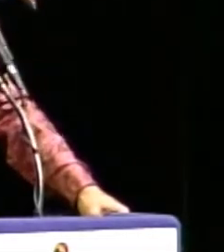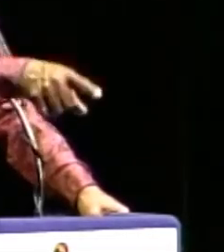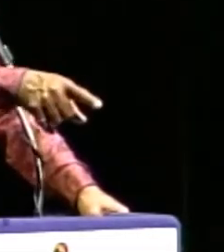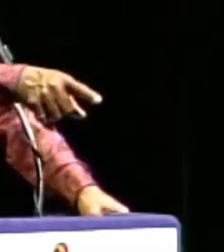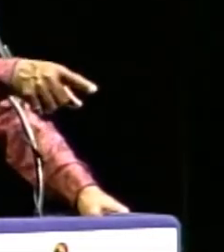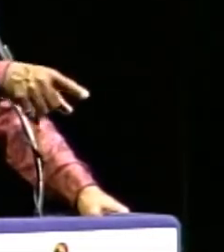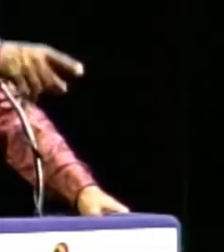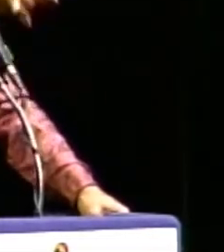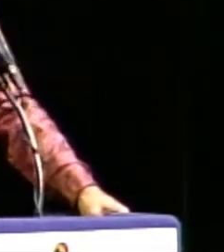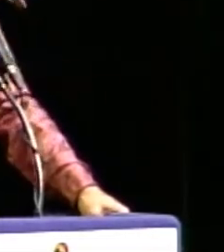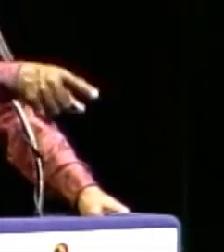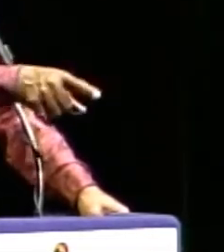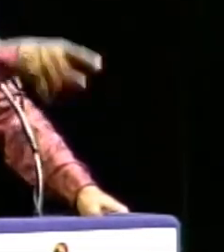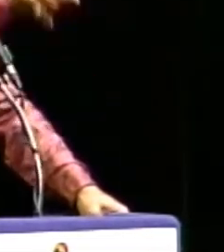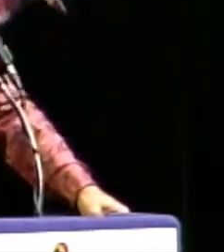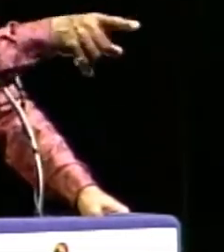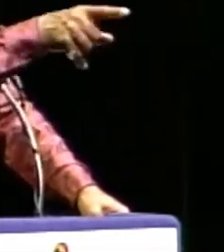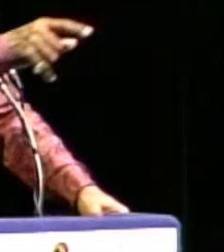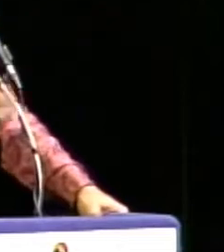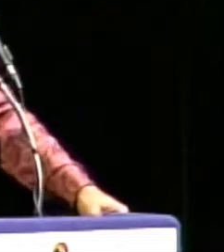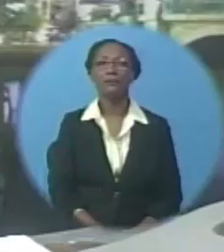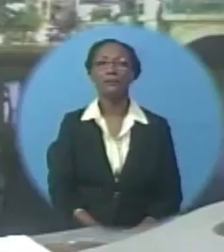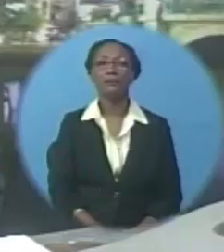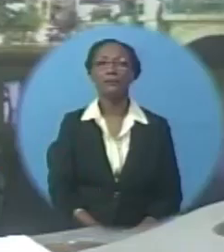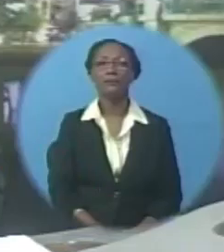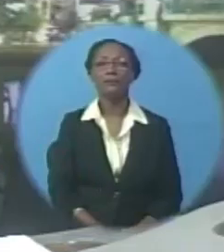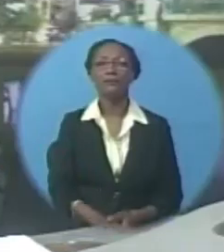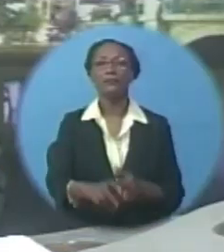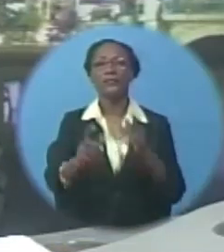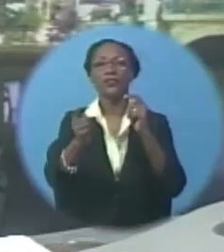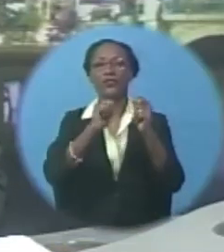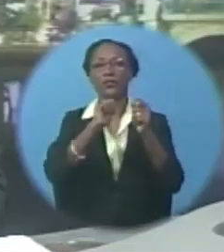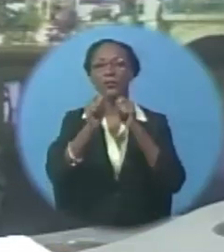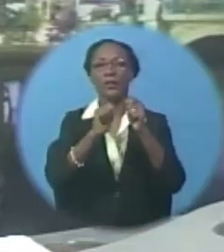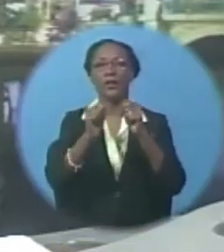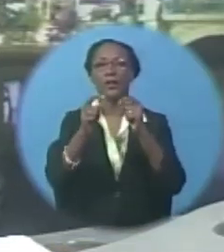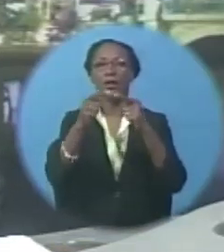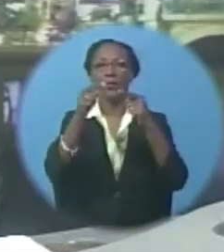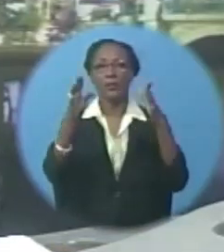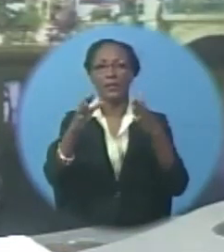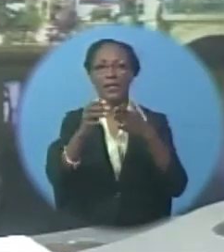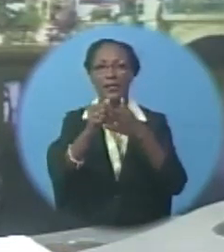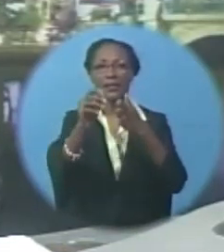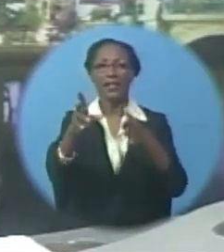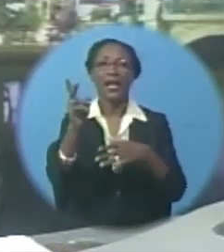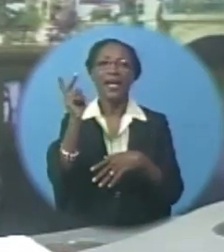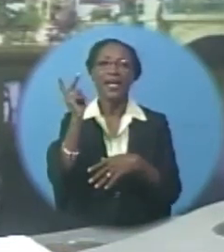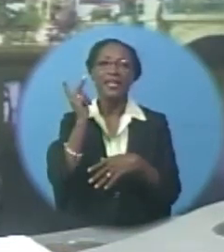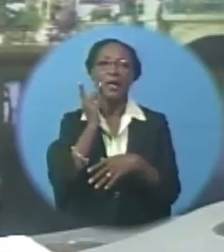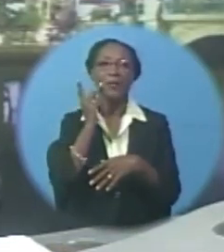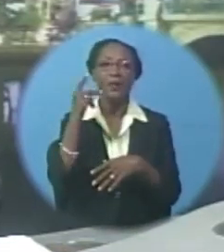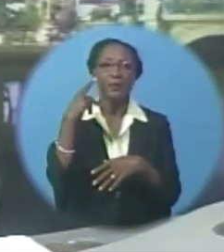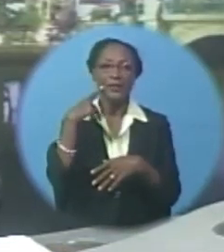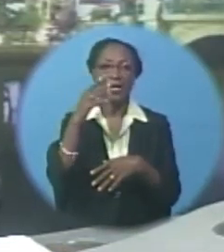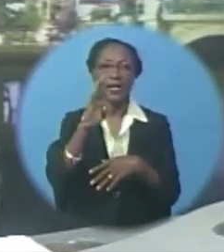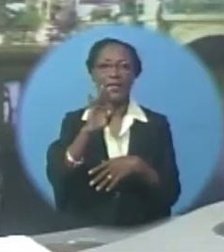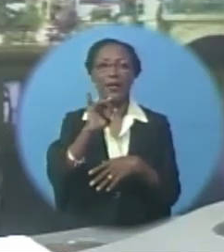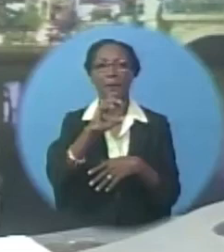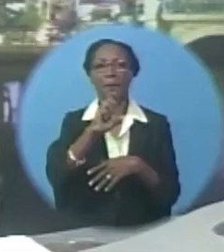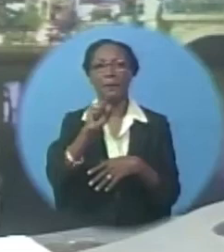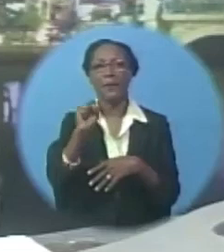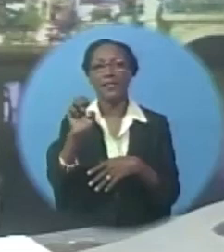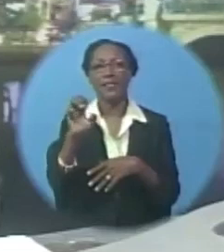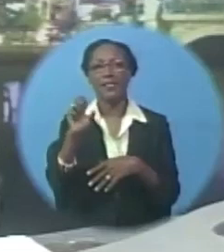got her share of the resources for her children. Trinidad and Tobago's opposition leader Kamla Prasad-Bissessar says